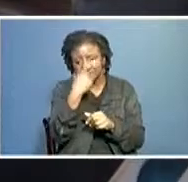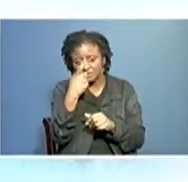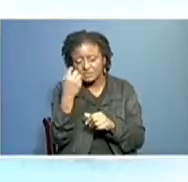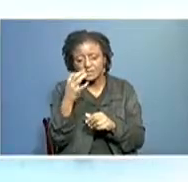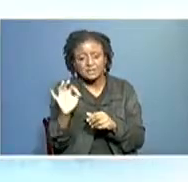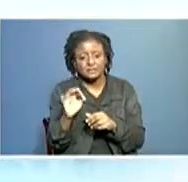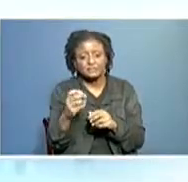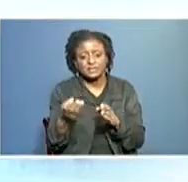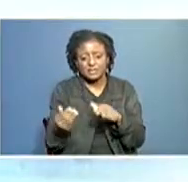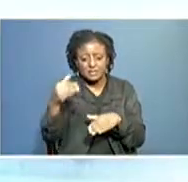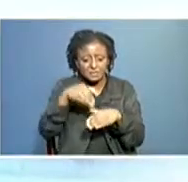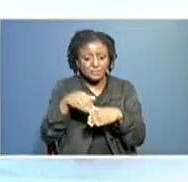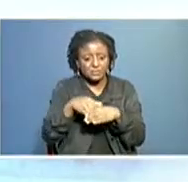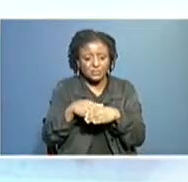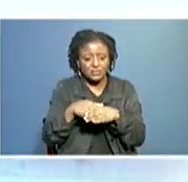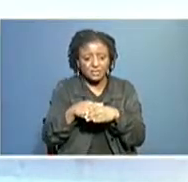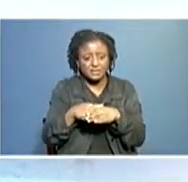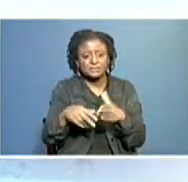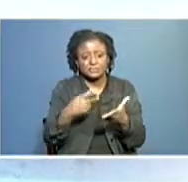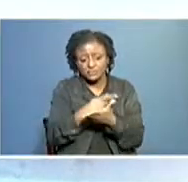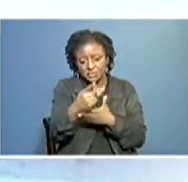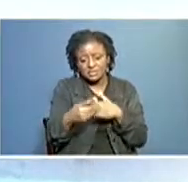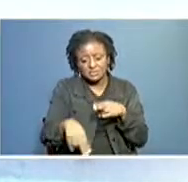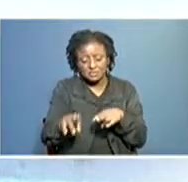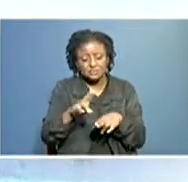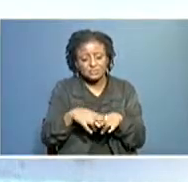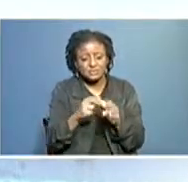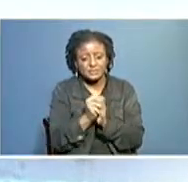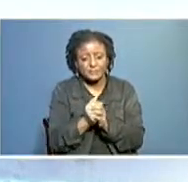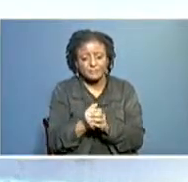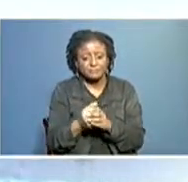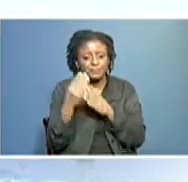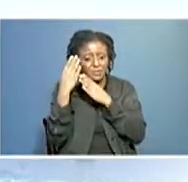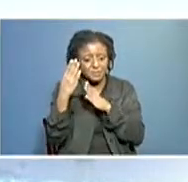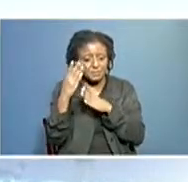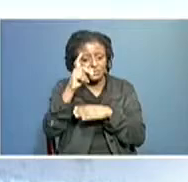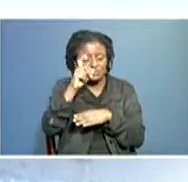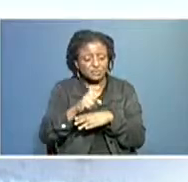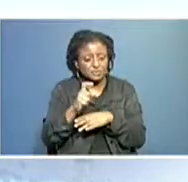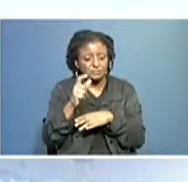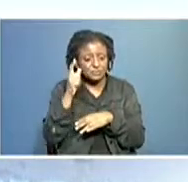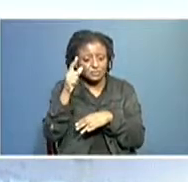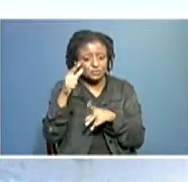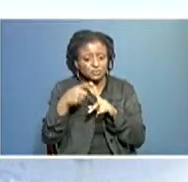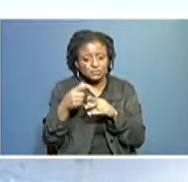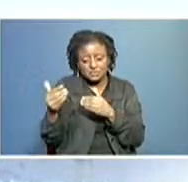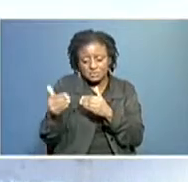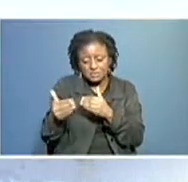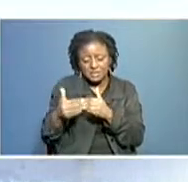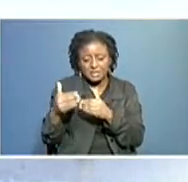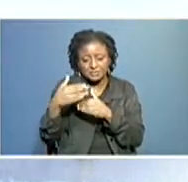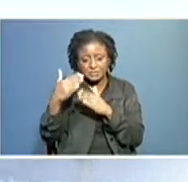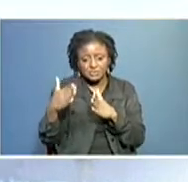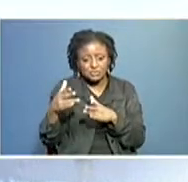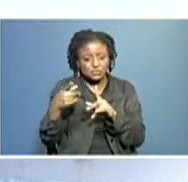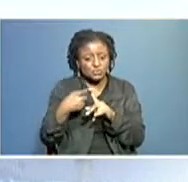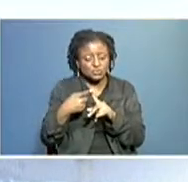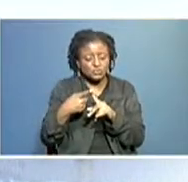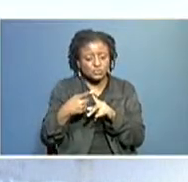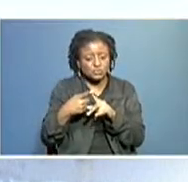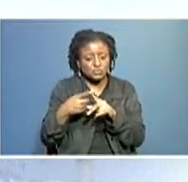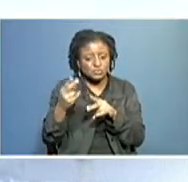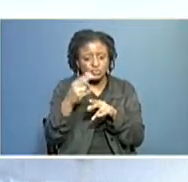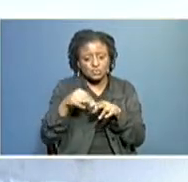inflation. Hokitas maintains Bahamians should just have to look to their neighbors to the north, where the rate of inflation